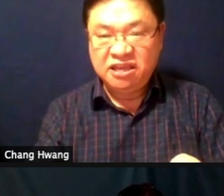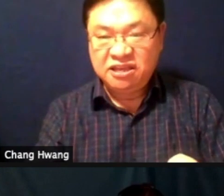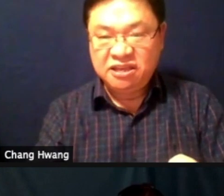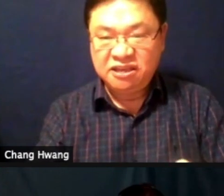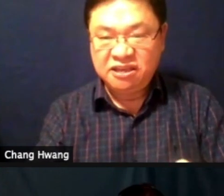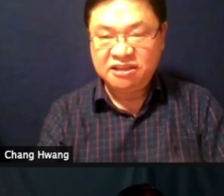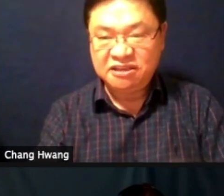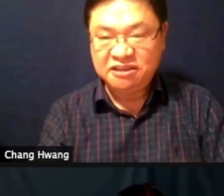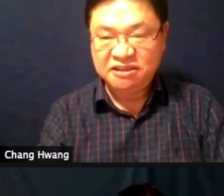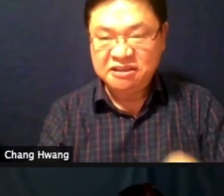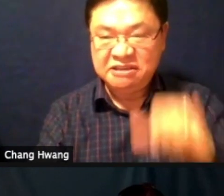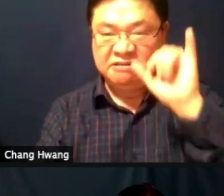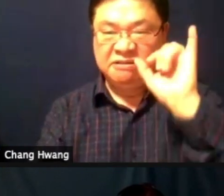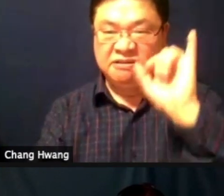original